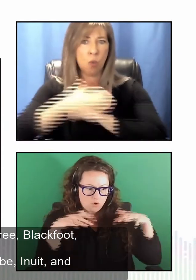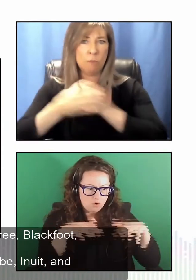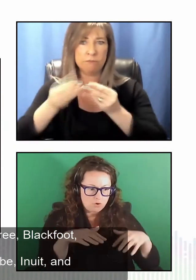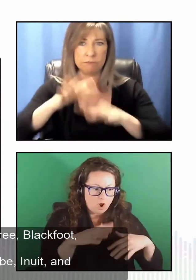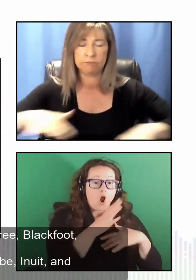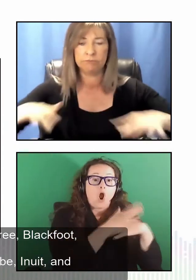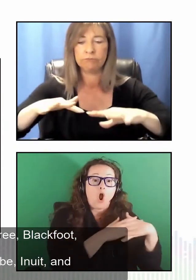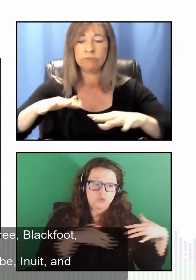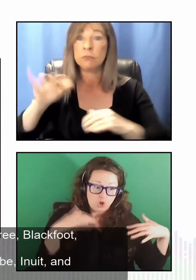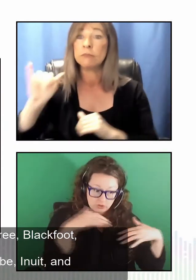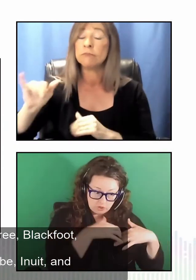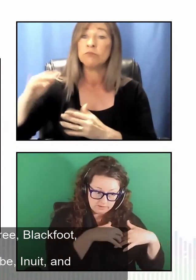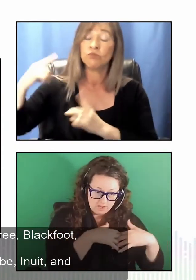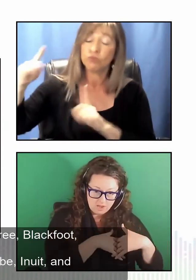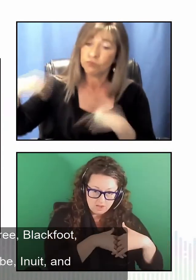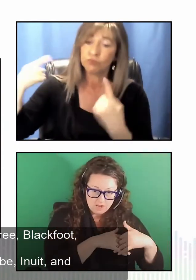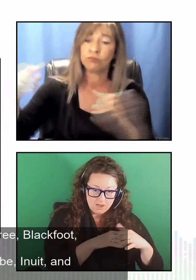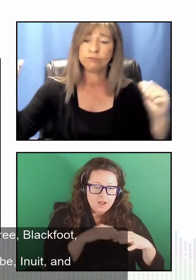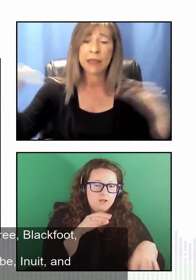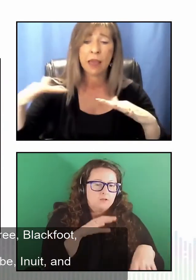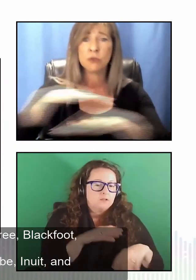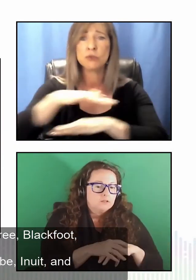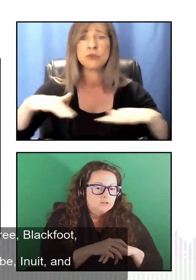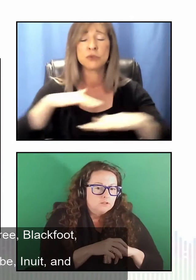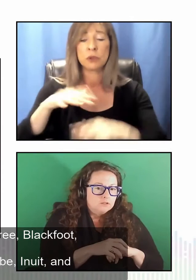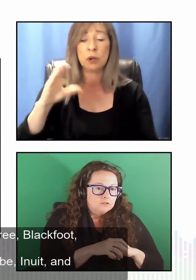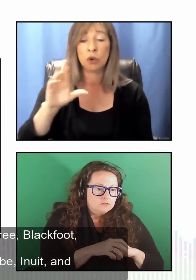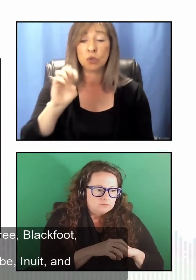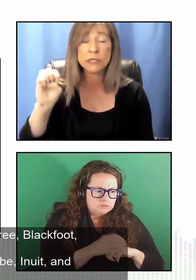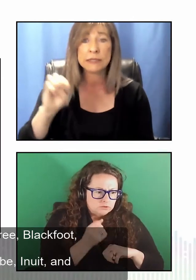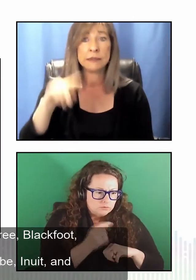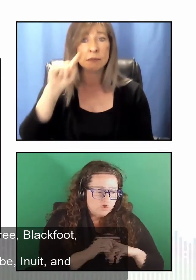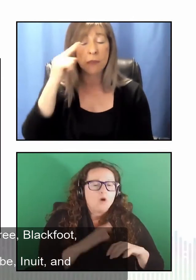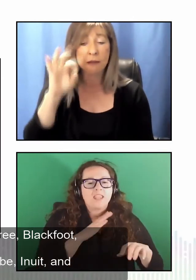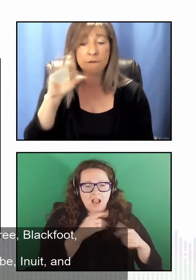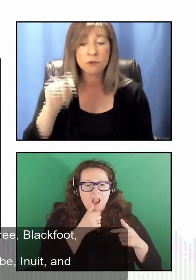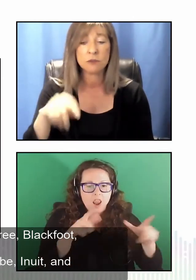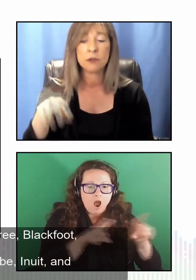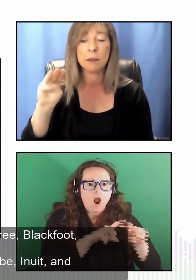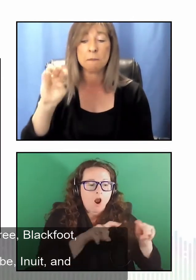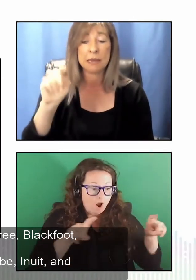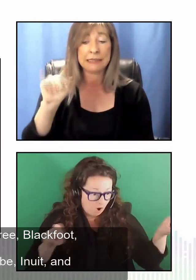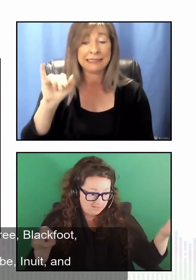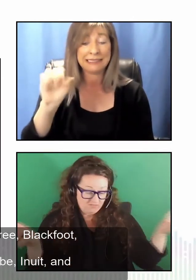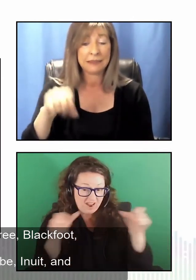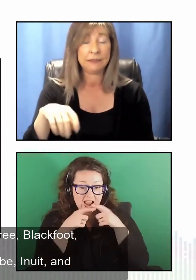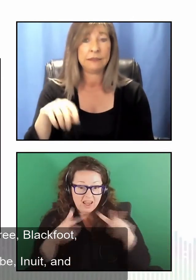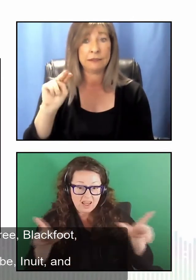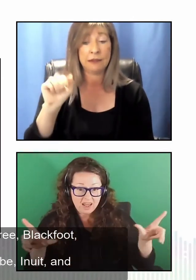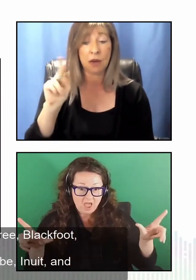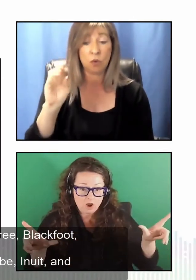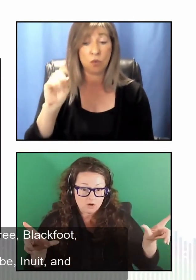Cree, Blackfoot, Métis, Nakota Sioux, Iroquois, Dene, Ojibwe,